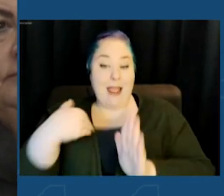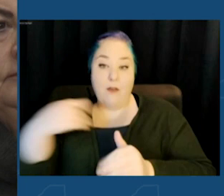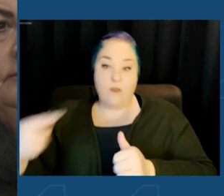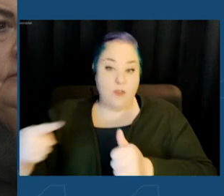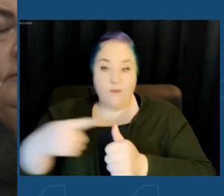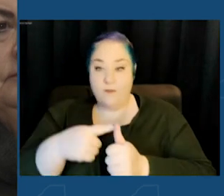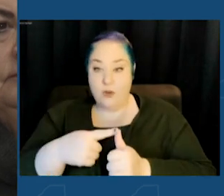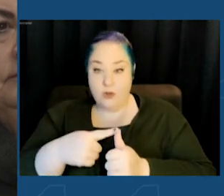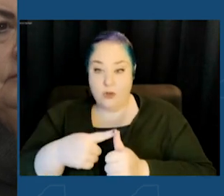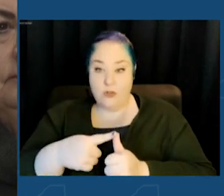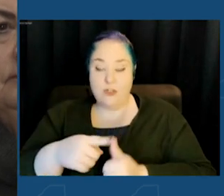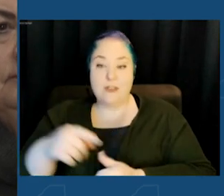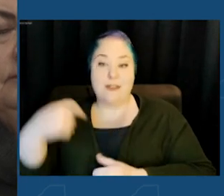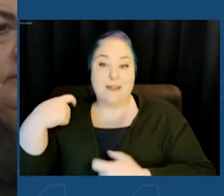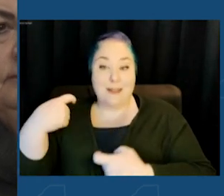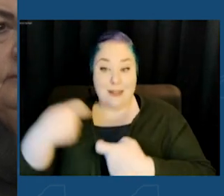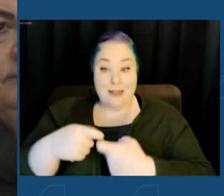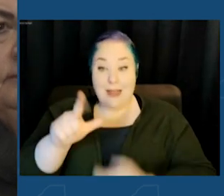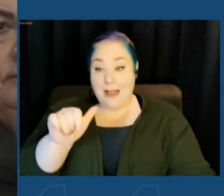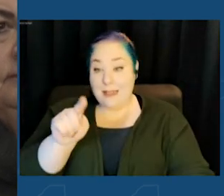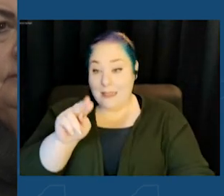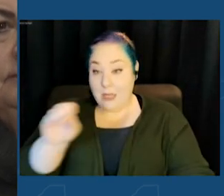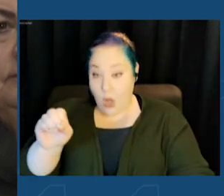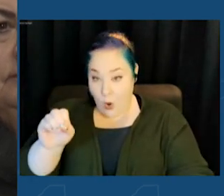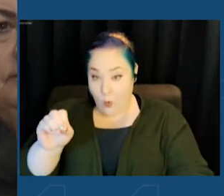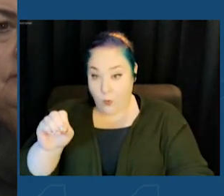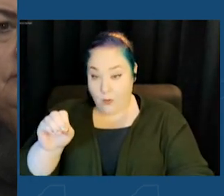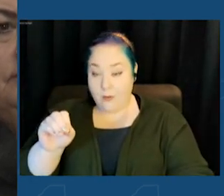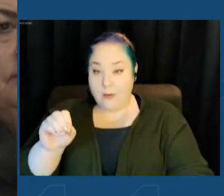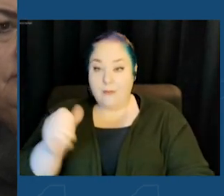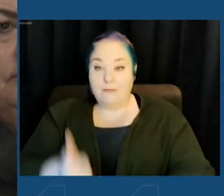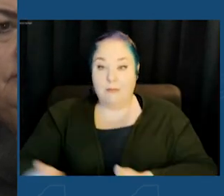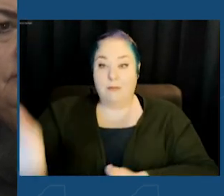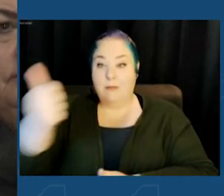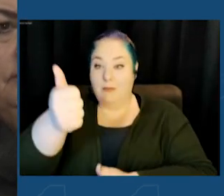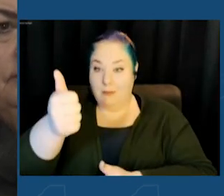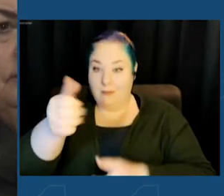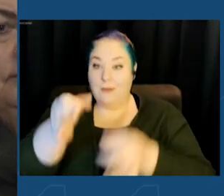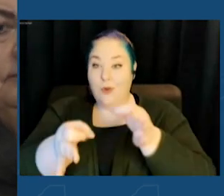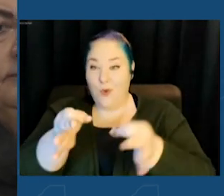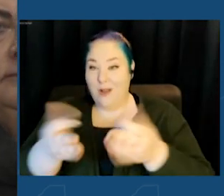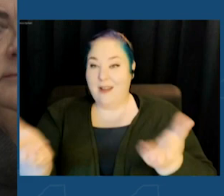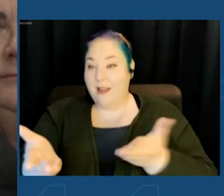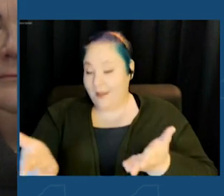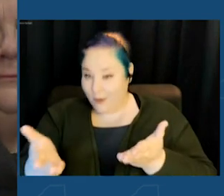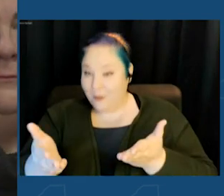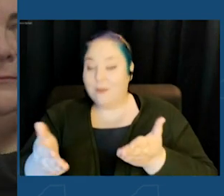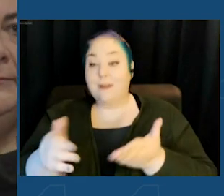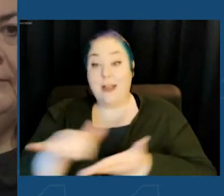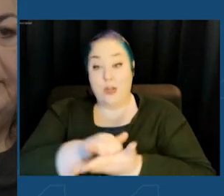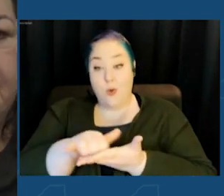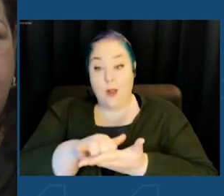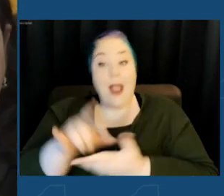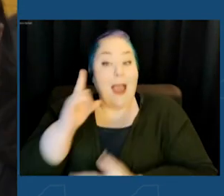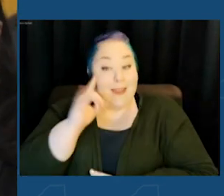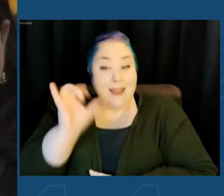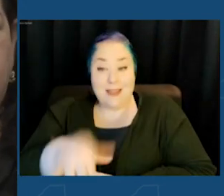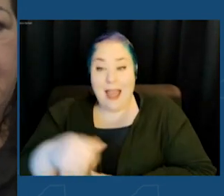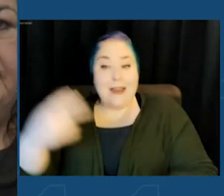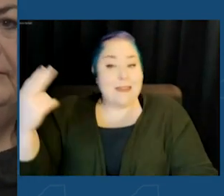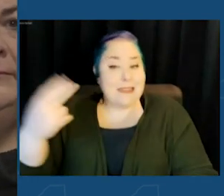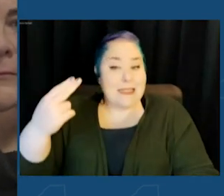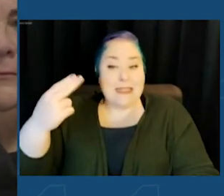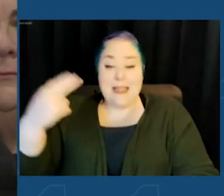Latino head up the highest court in New York I think that's historic and all these